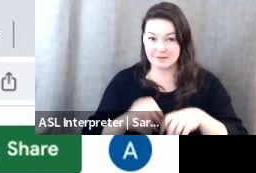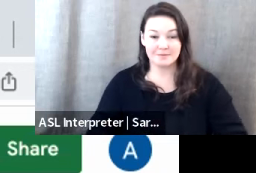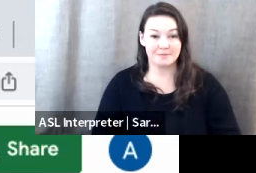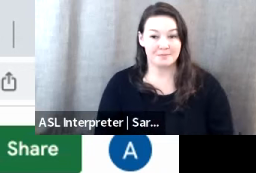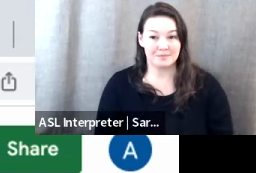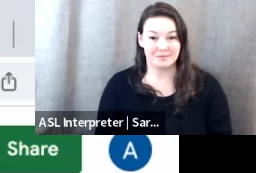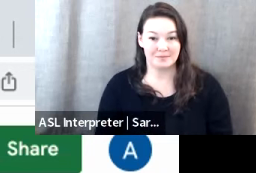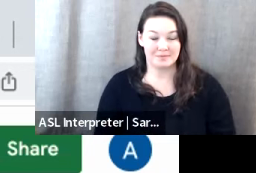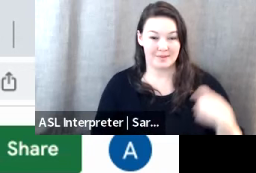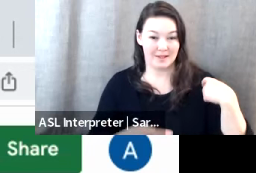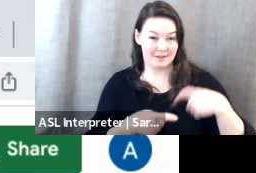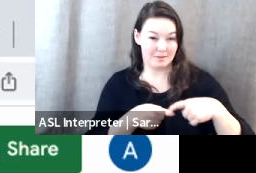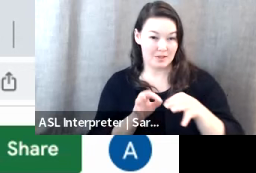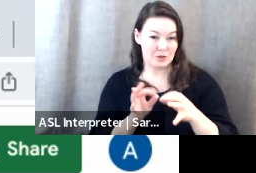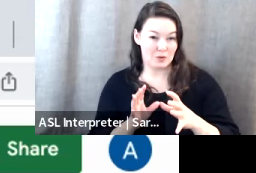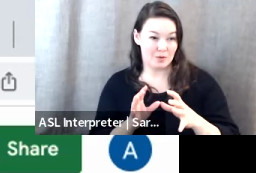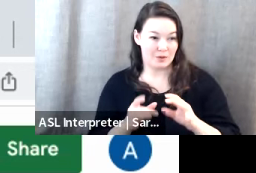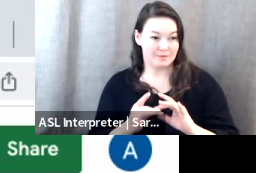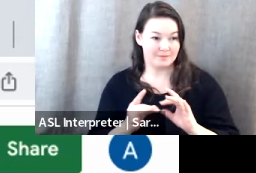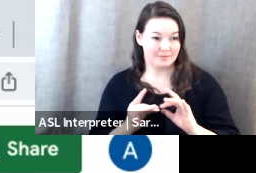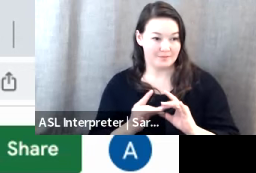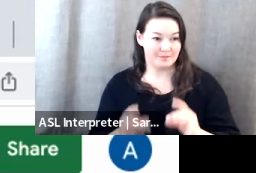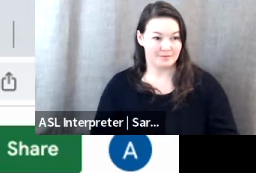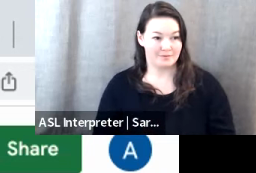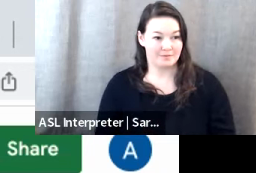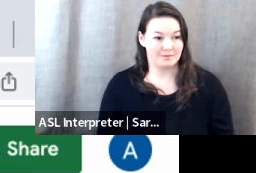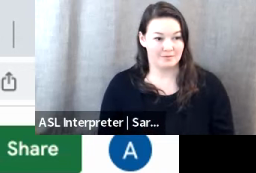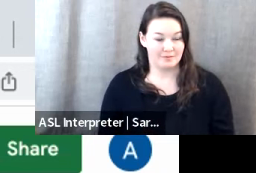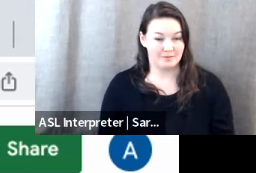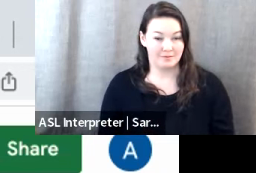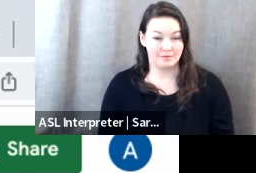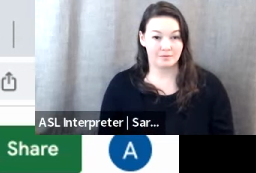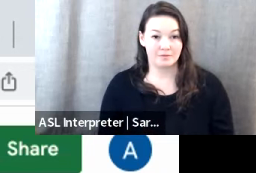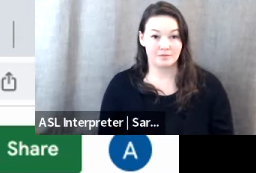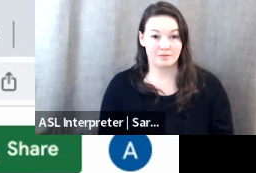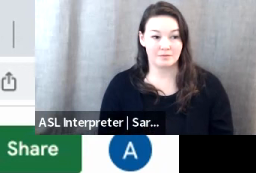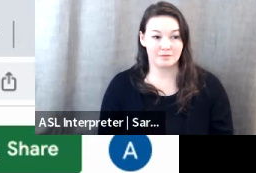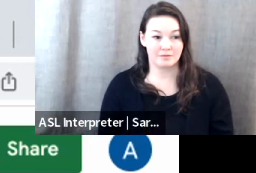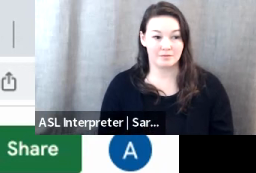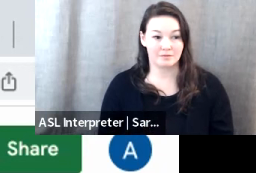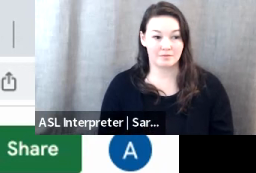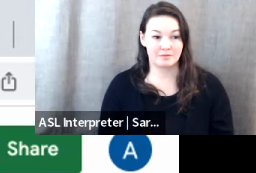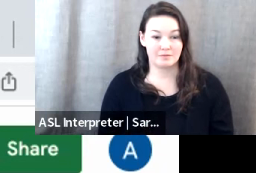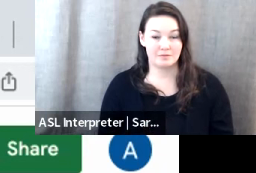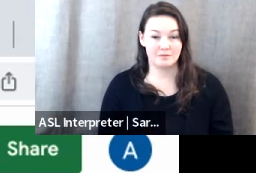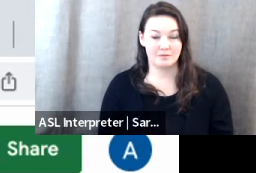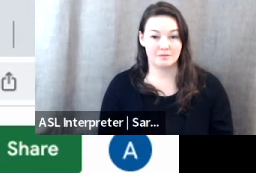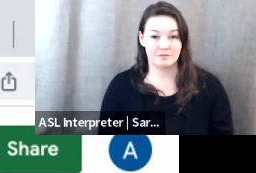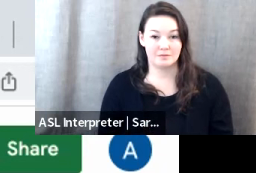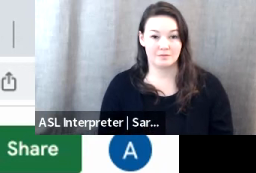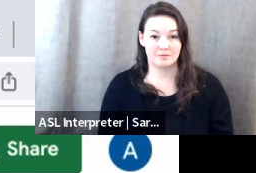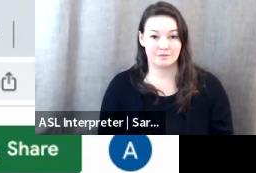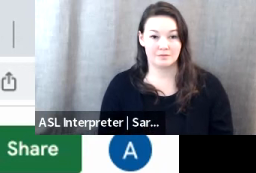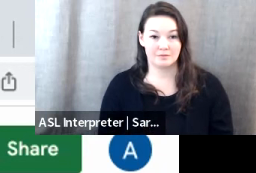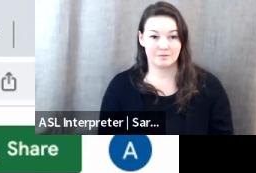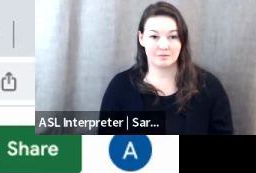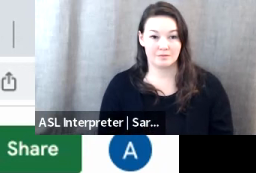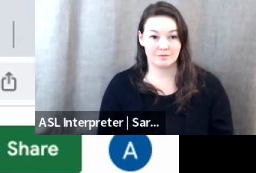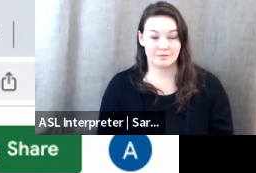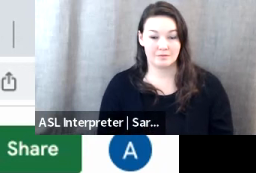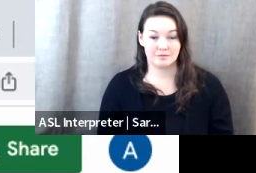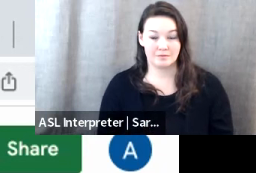También quisiera mencionar que estos recursos podrían ayudar a crear